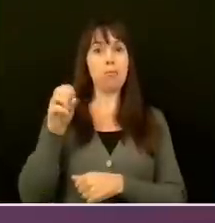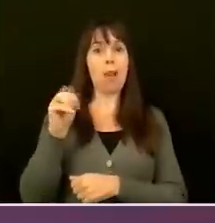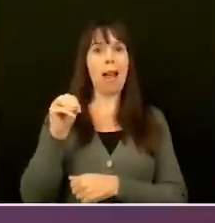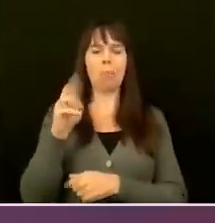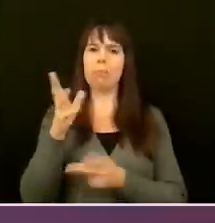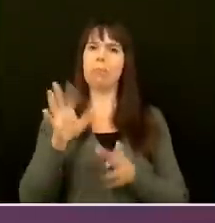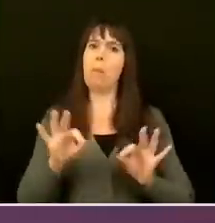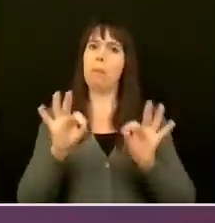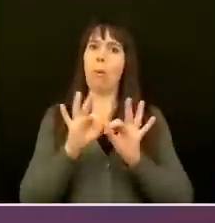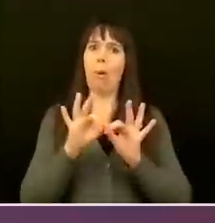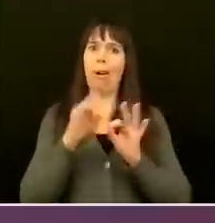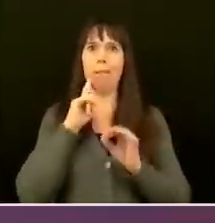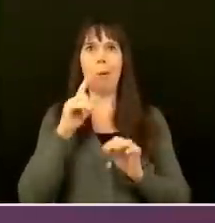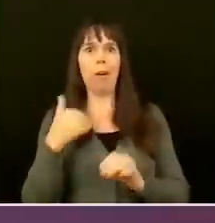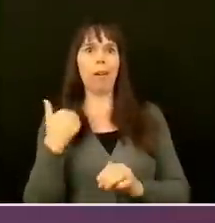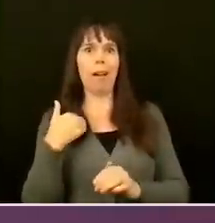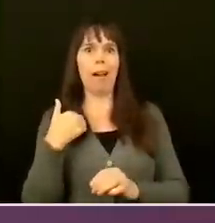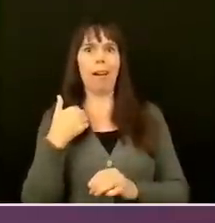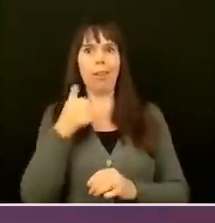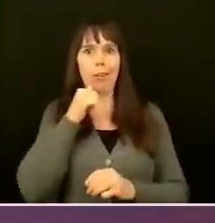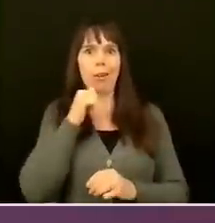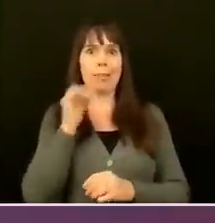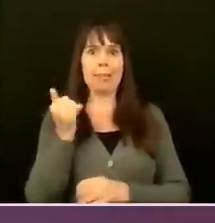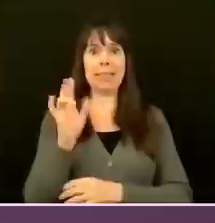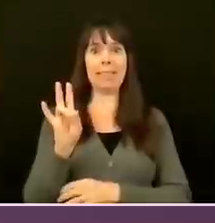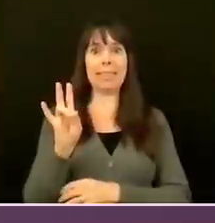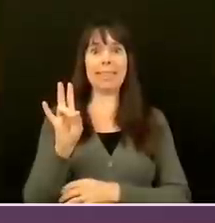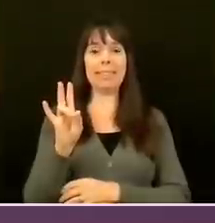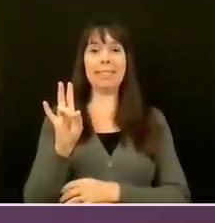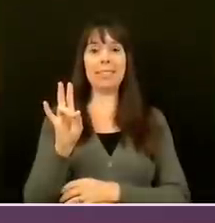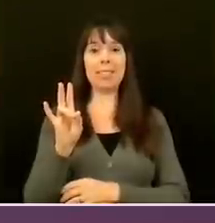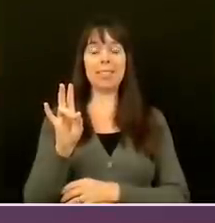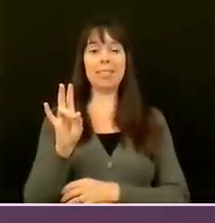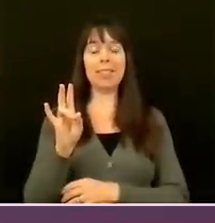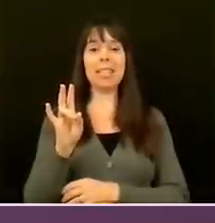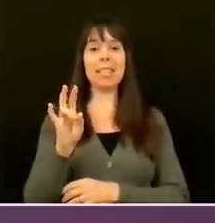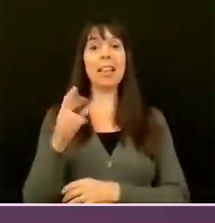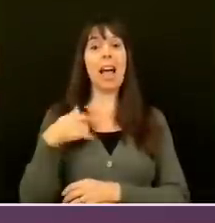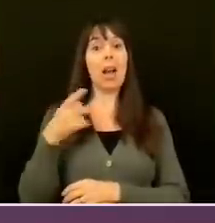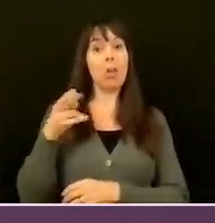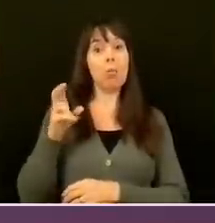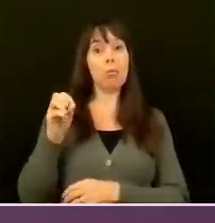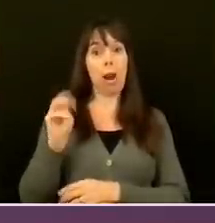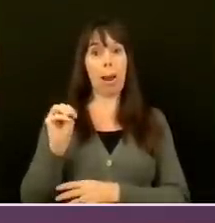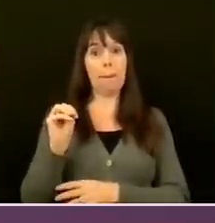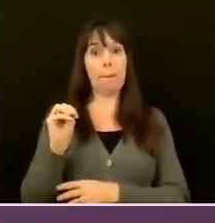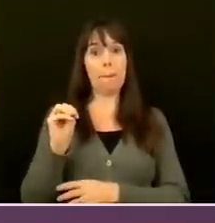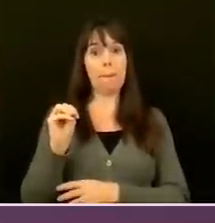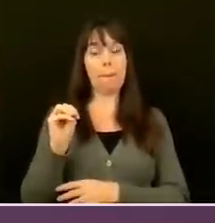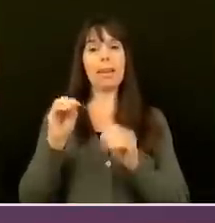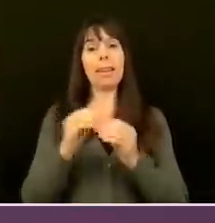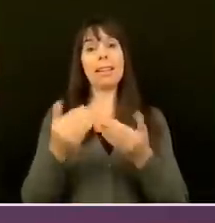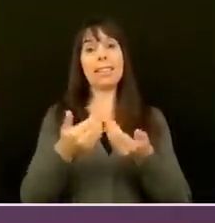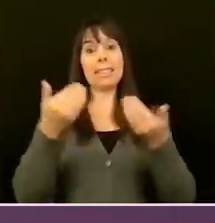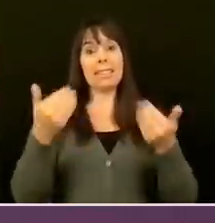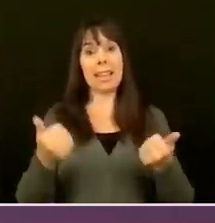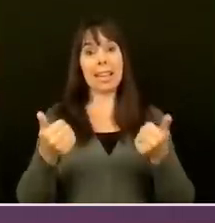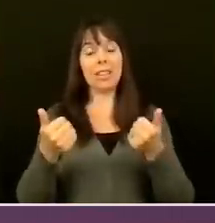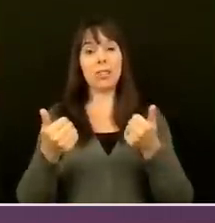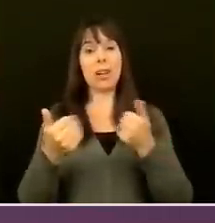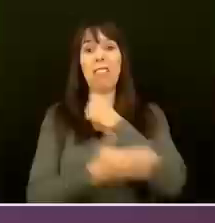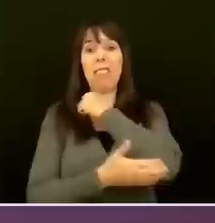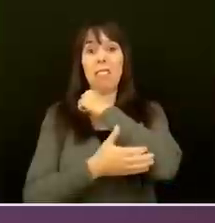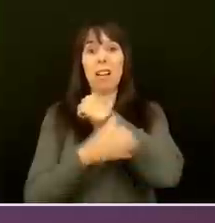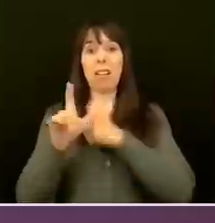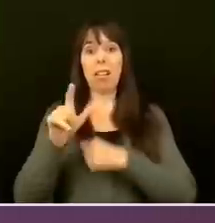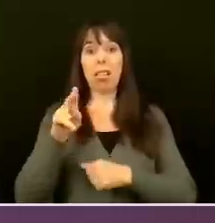thing to a young 17-year-old woman, right? They had the prom in a segregated country club,